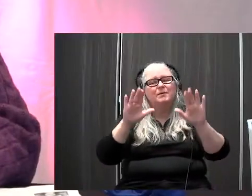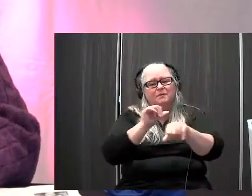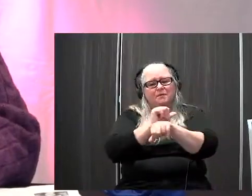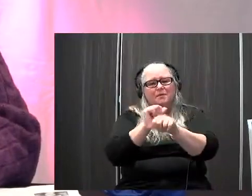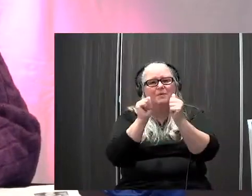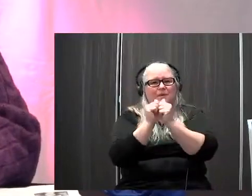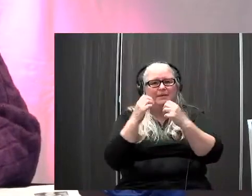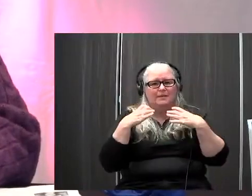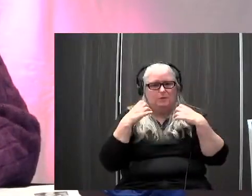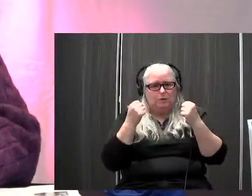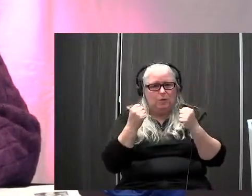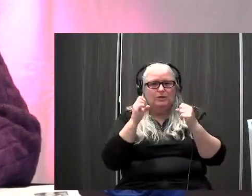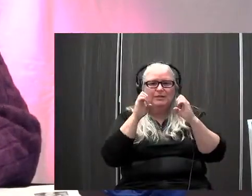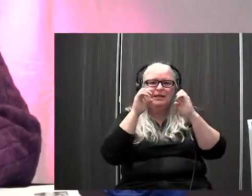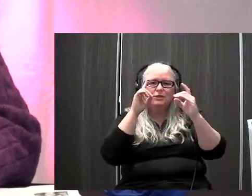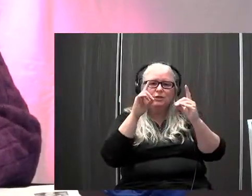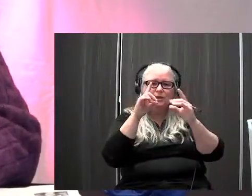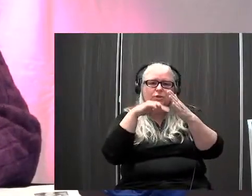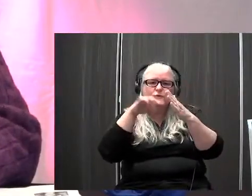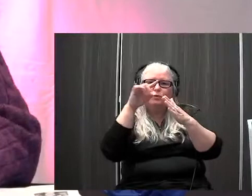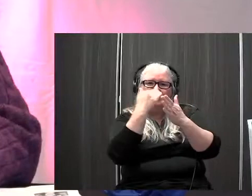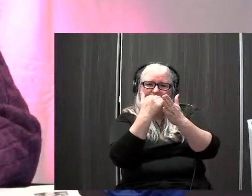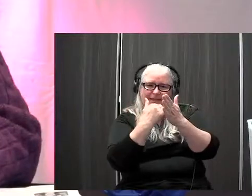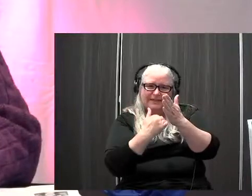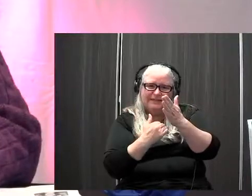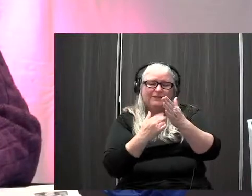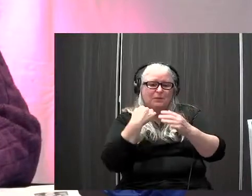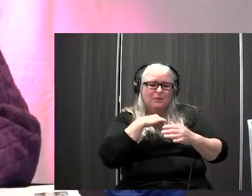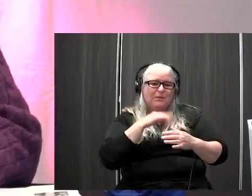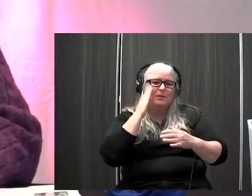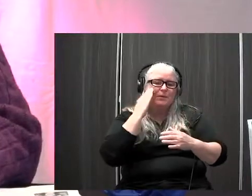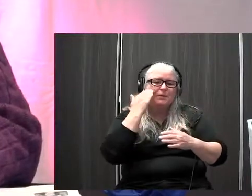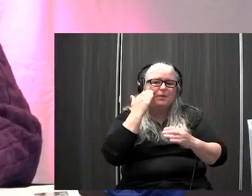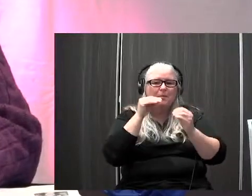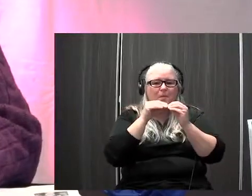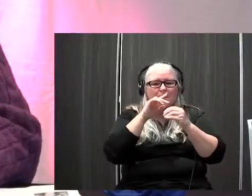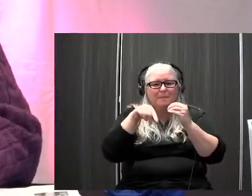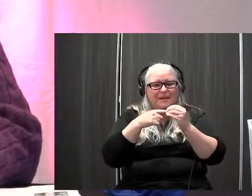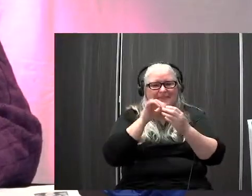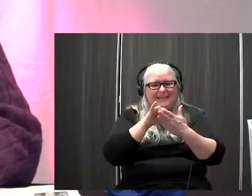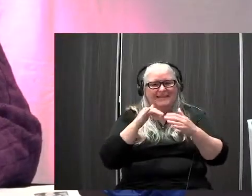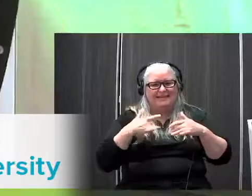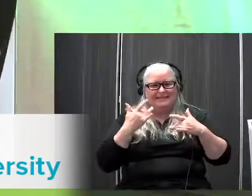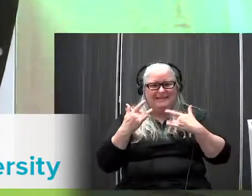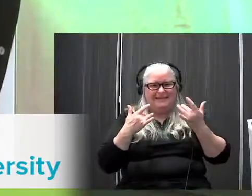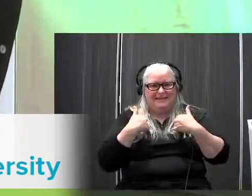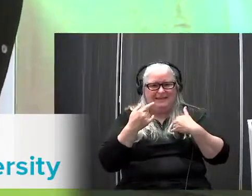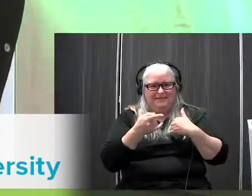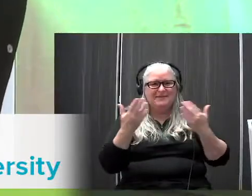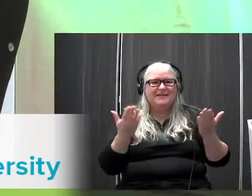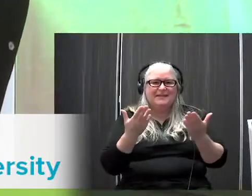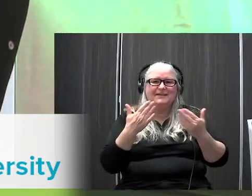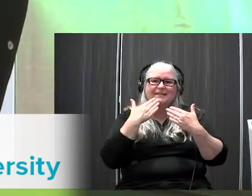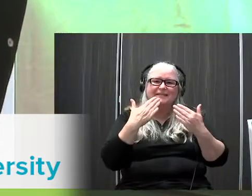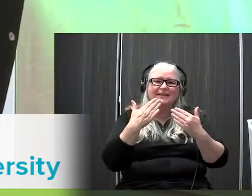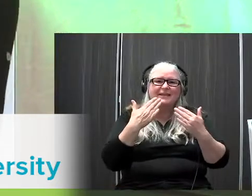hopefully some of you have seen that work, but we're going to hear more from Lily today, and excited to have you here. Awesome. Thank you for your introduction.